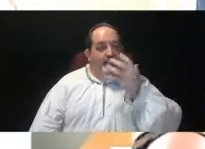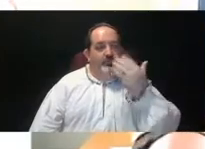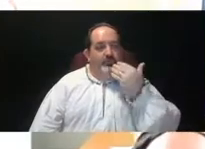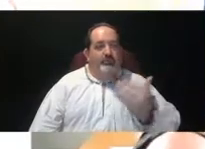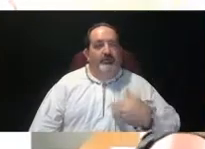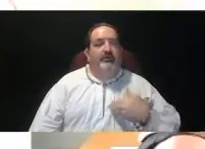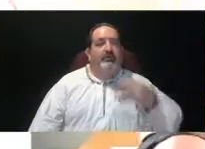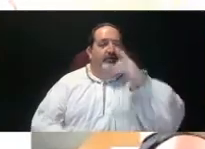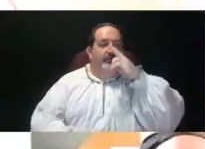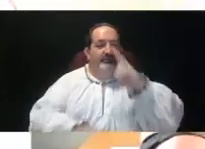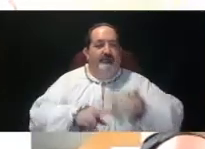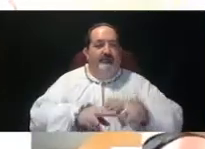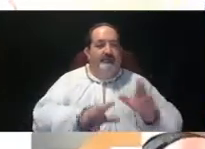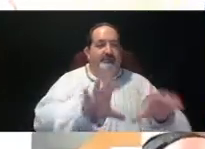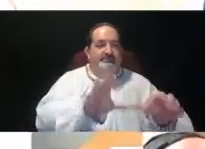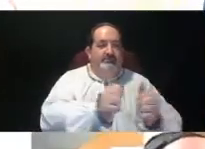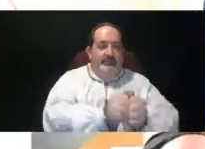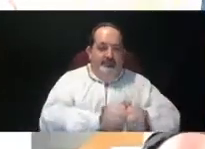are fun to talk to.